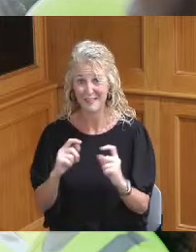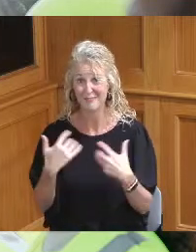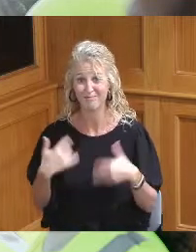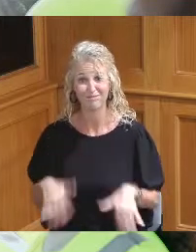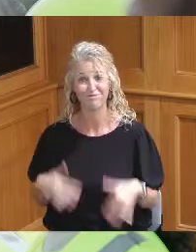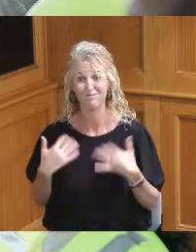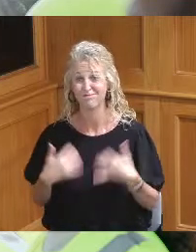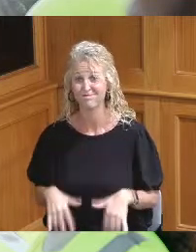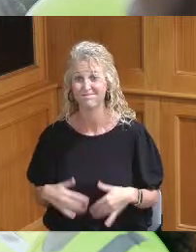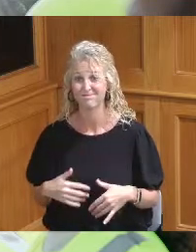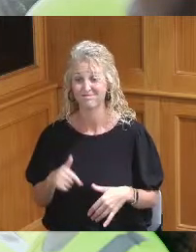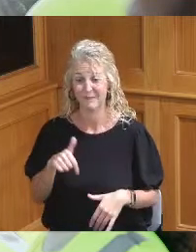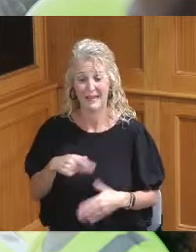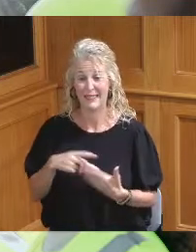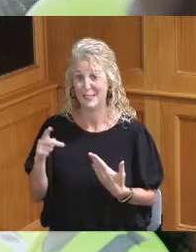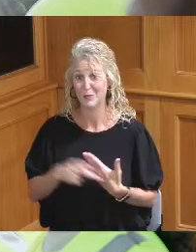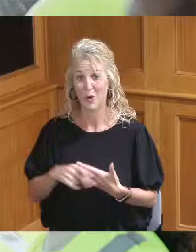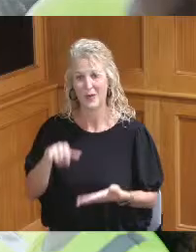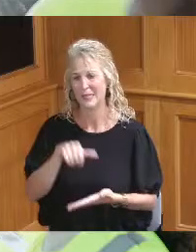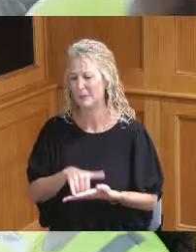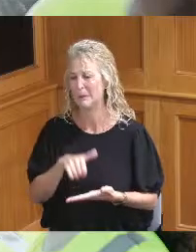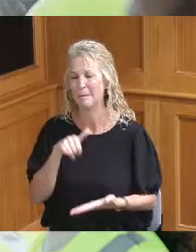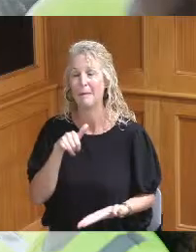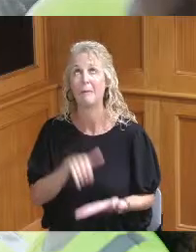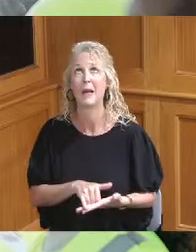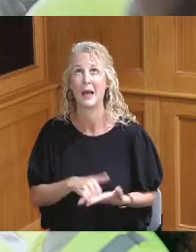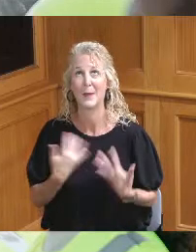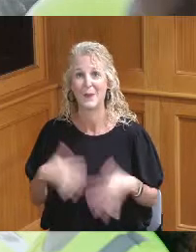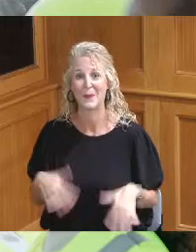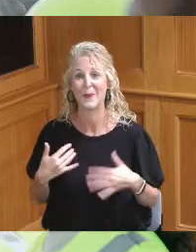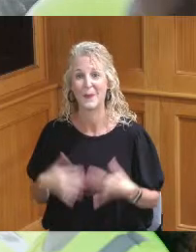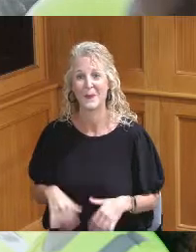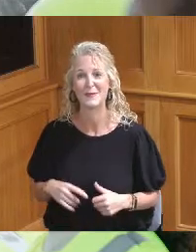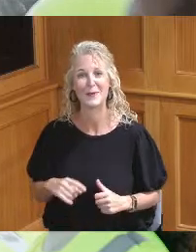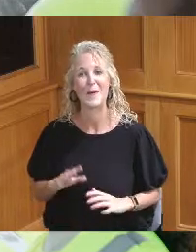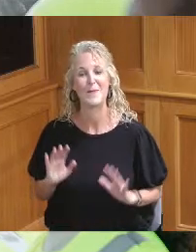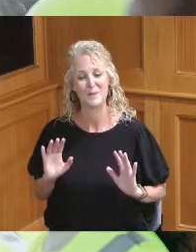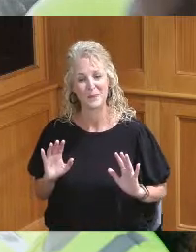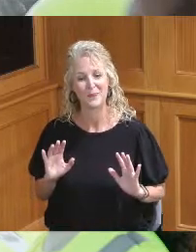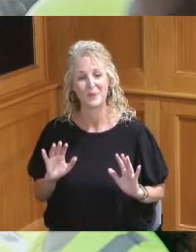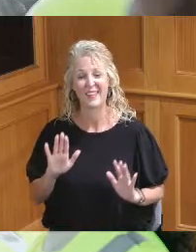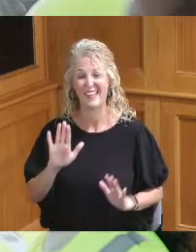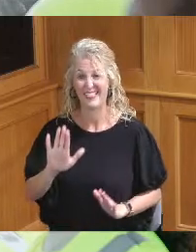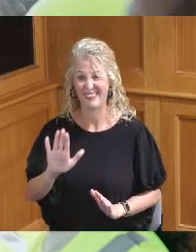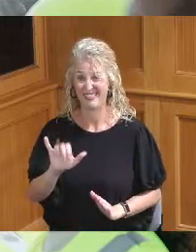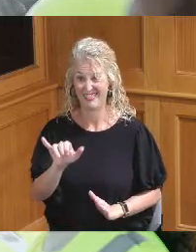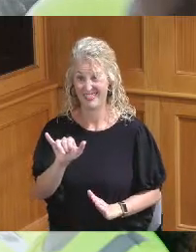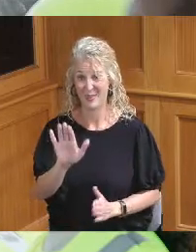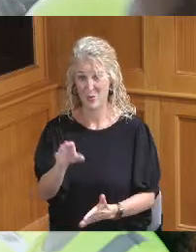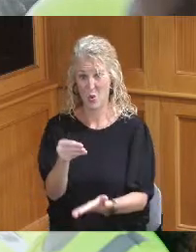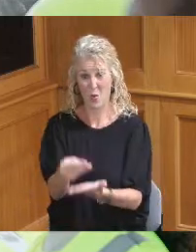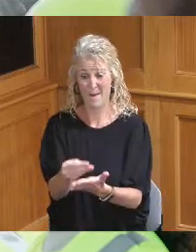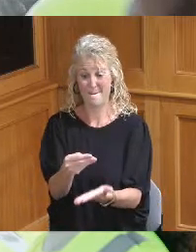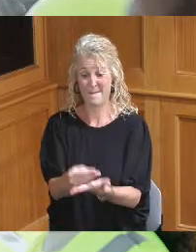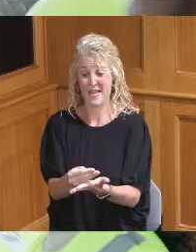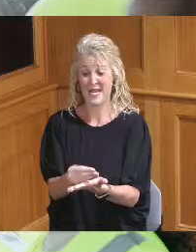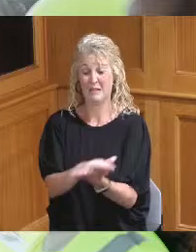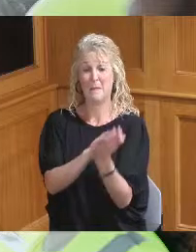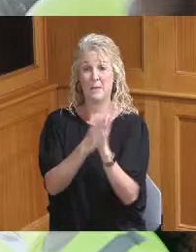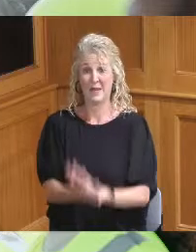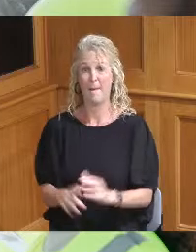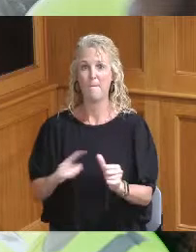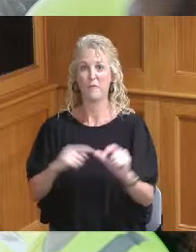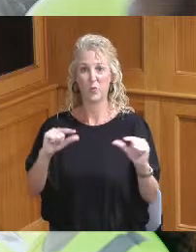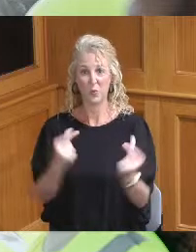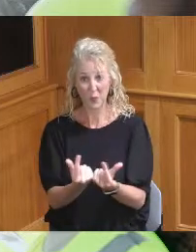commissioner's office put into the program, we would not be here today. So that seed money helped to fuel the pilot cohort, and I'm happy to